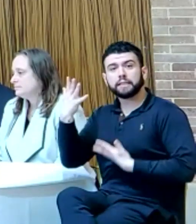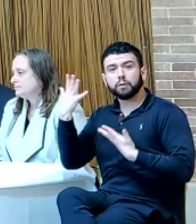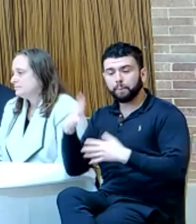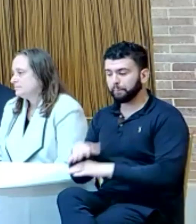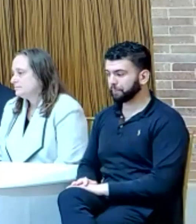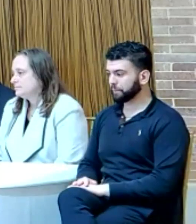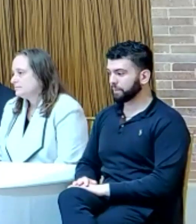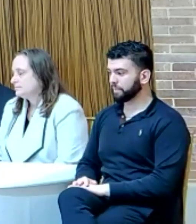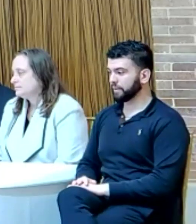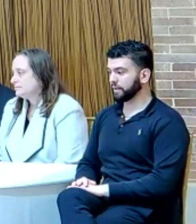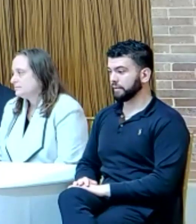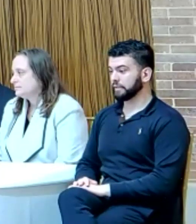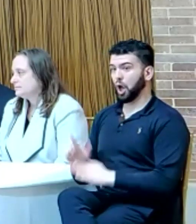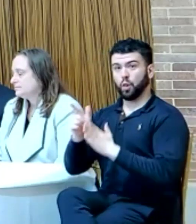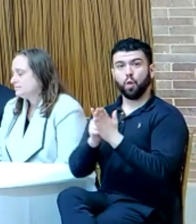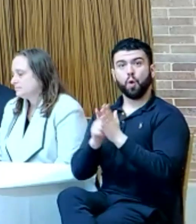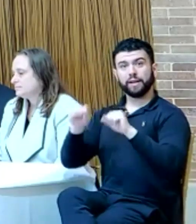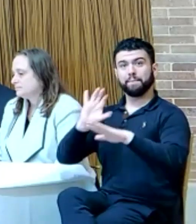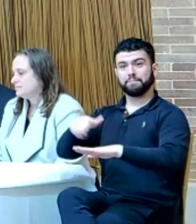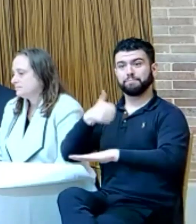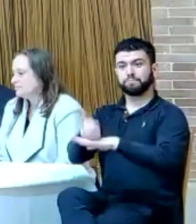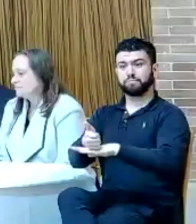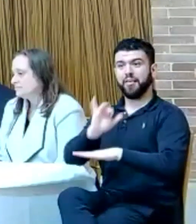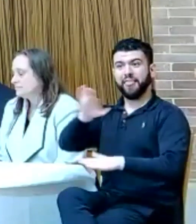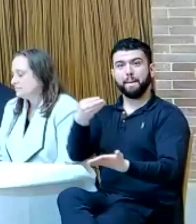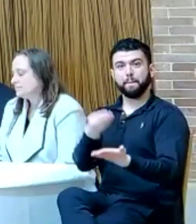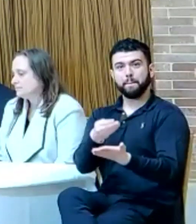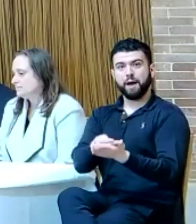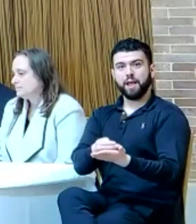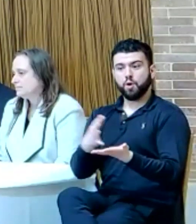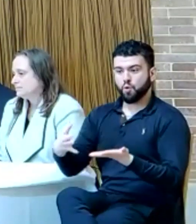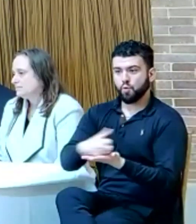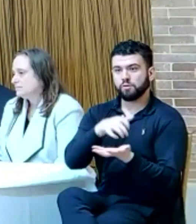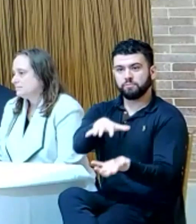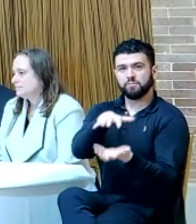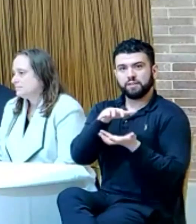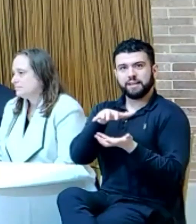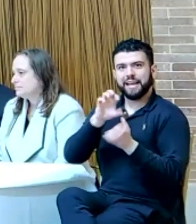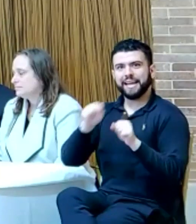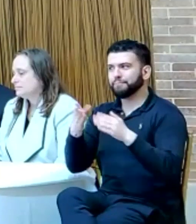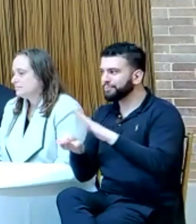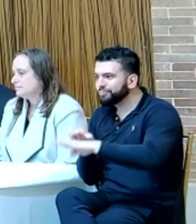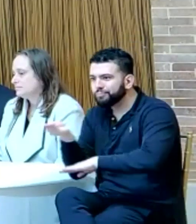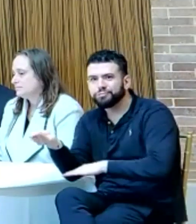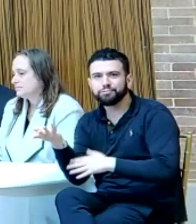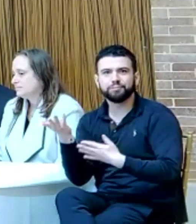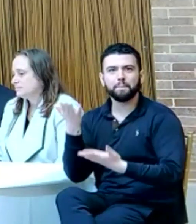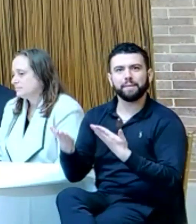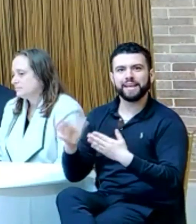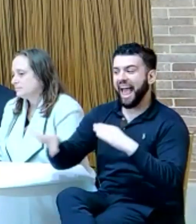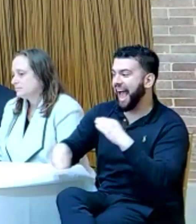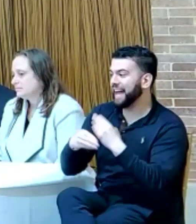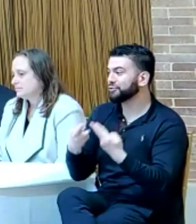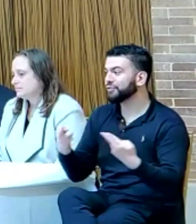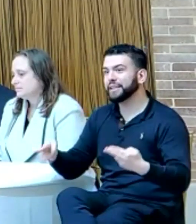something legislatively to to allocate some of that money to the back part of that question right which would be to add to resources